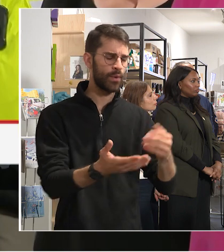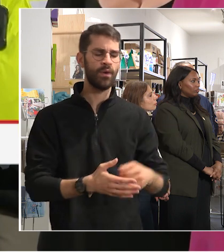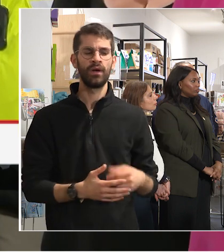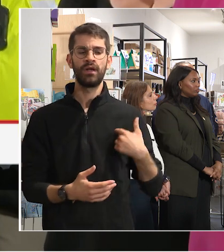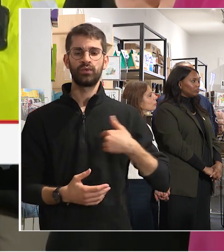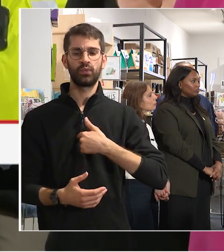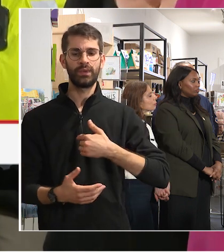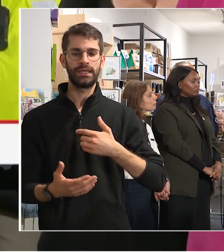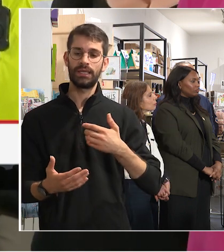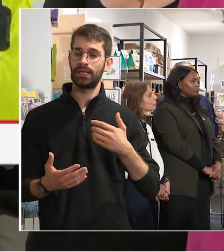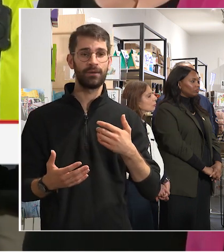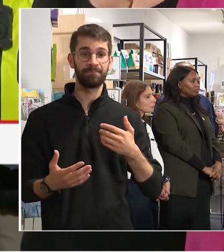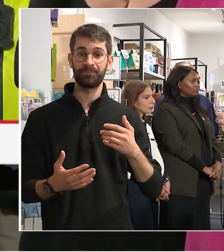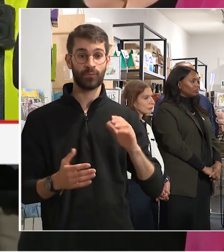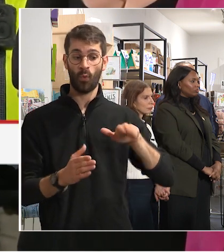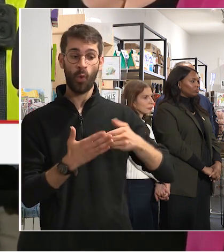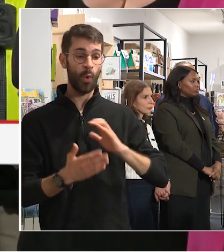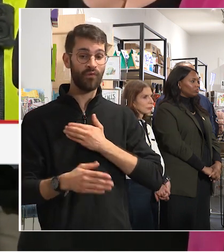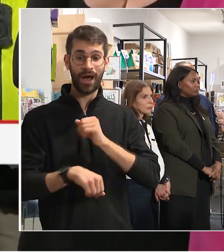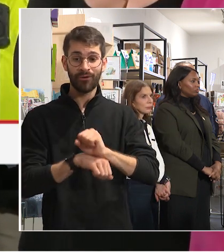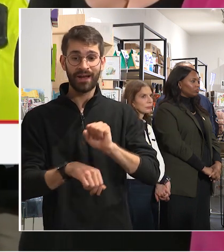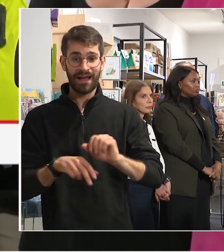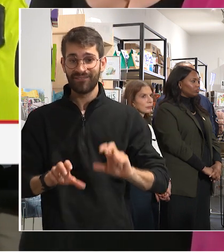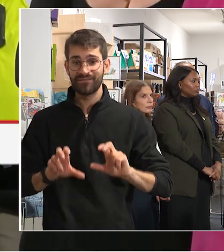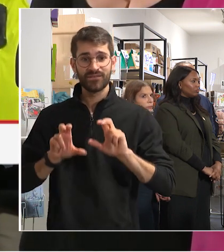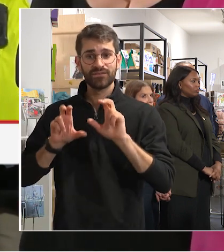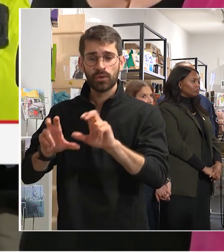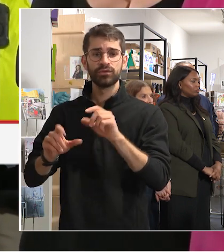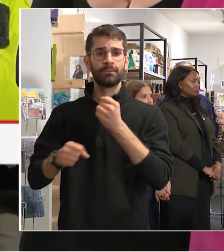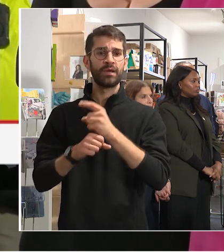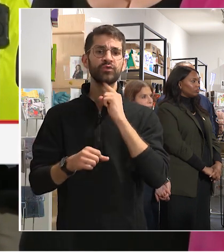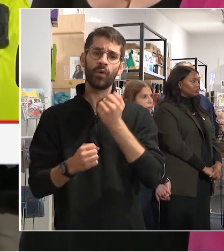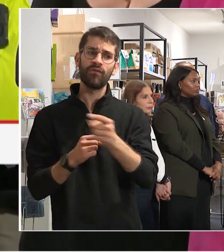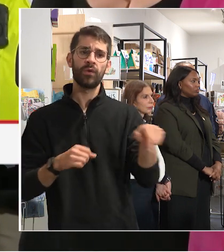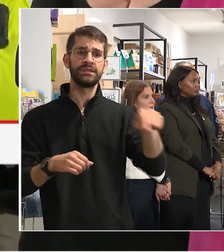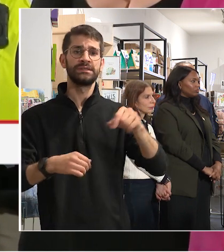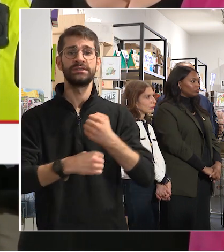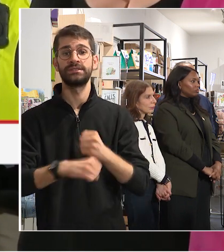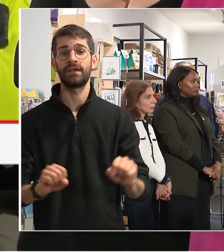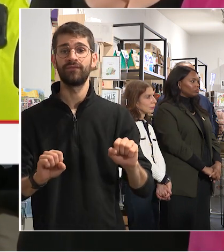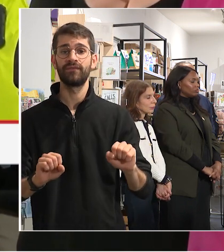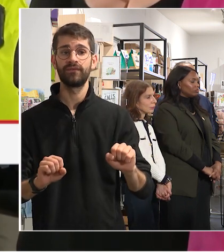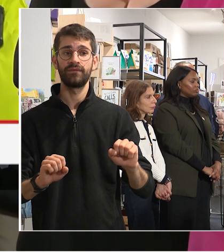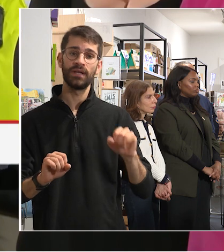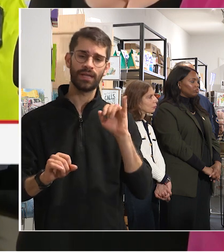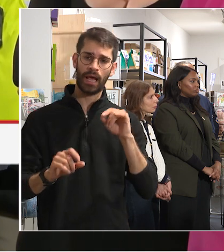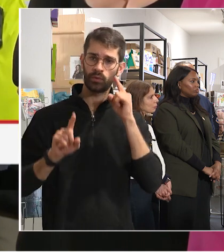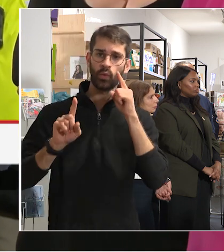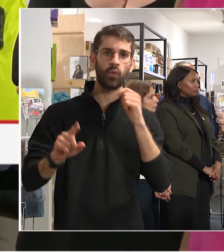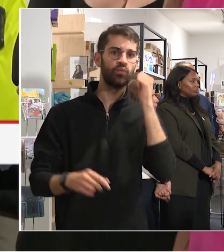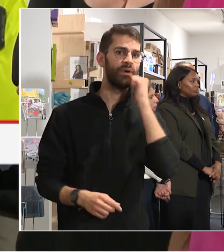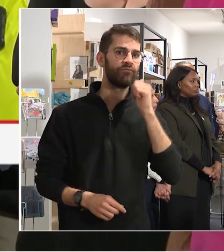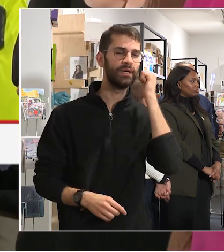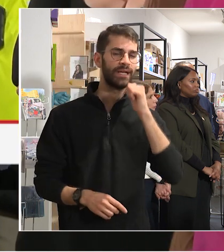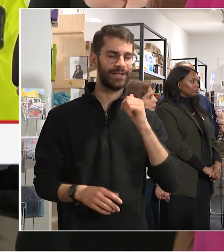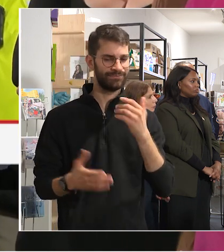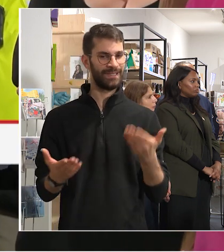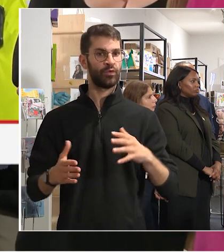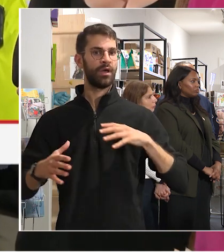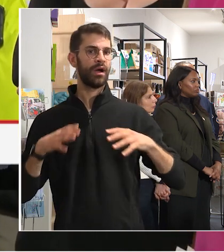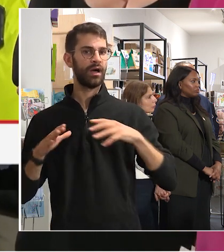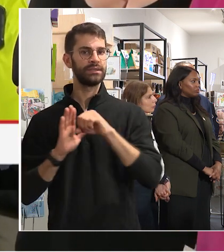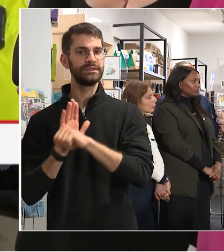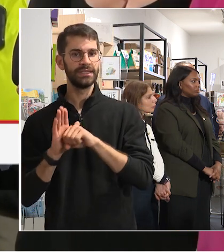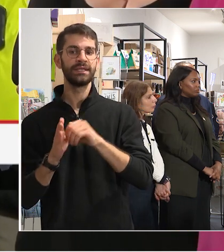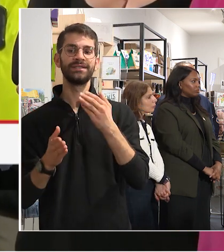we're putting all of our efforts in ensuring that everyone has a safe holiday season, as we do every single day, except during the holiday season. We know that individuals like to